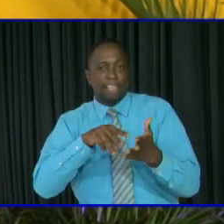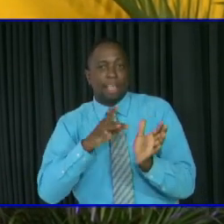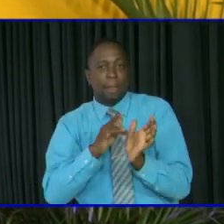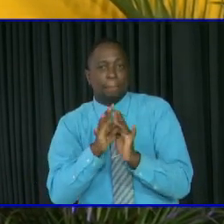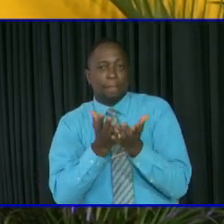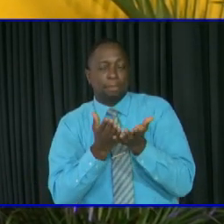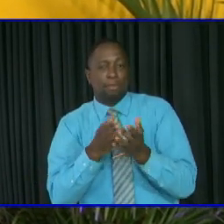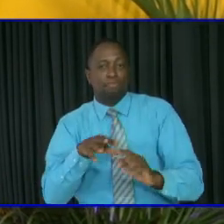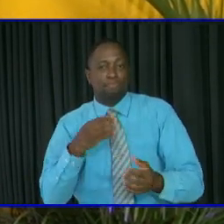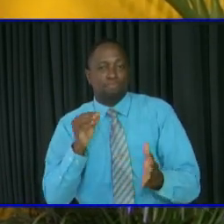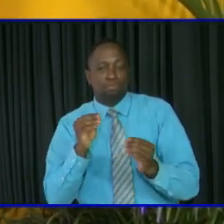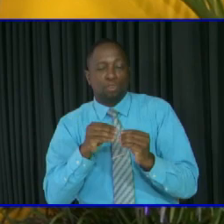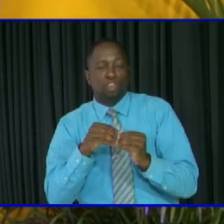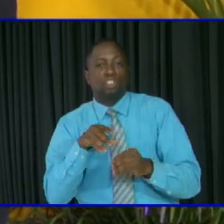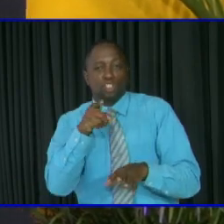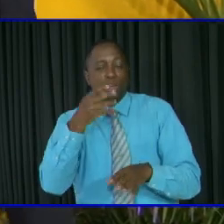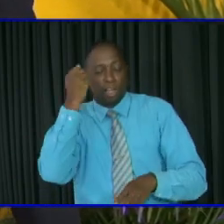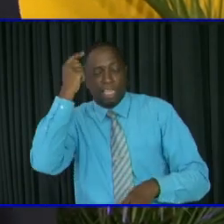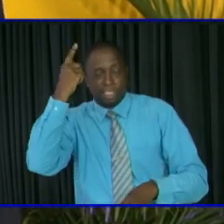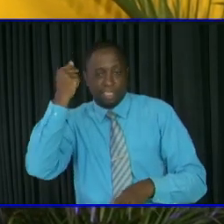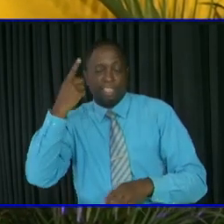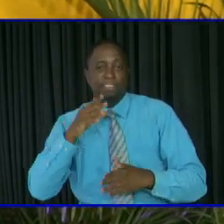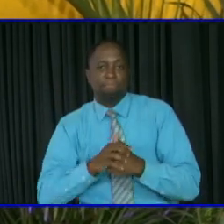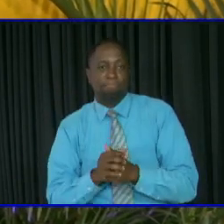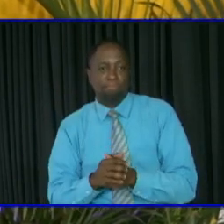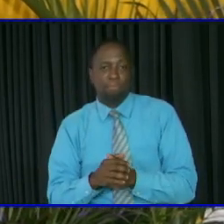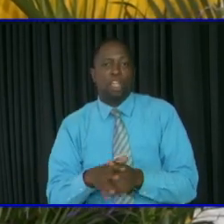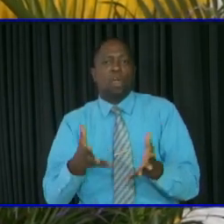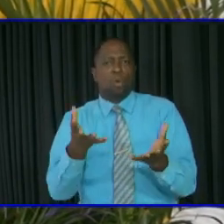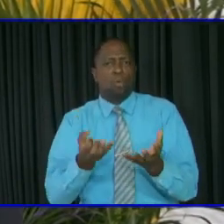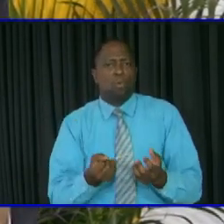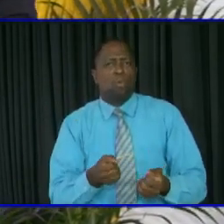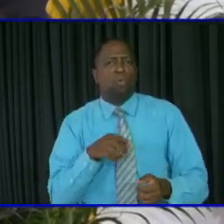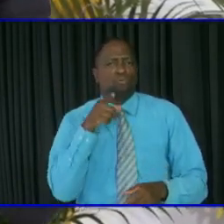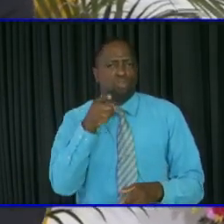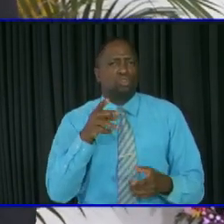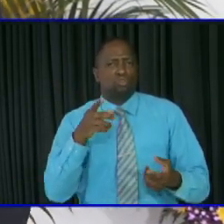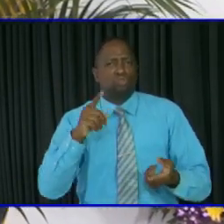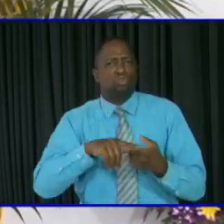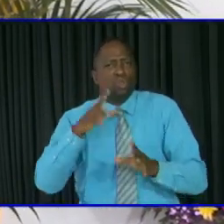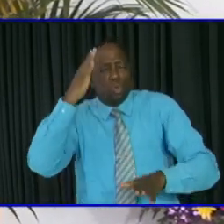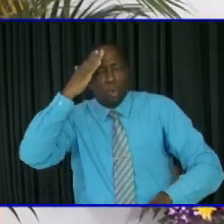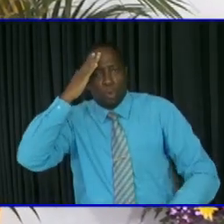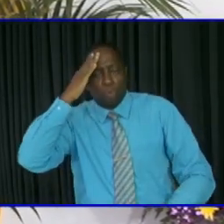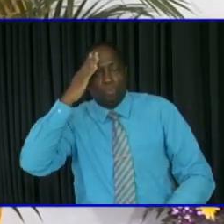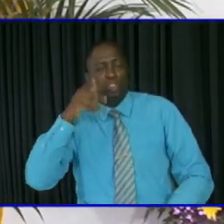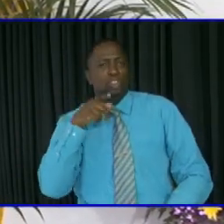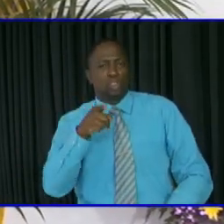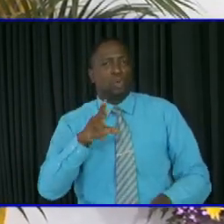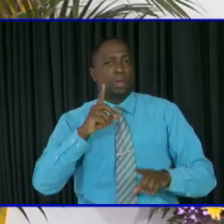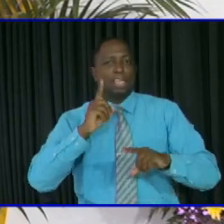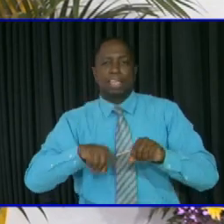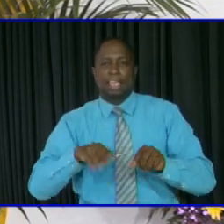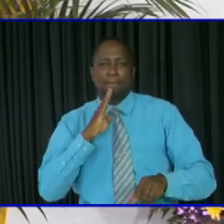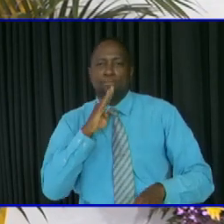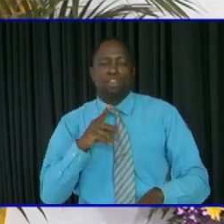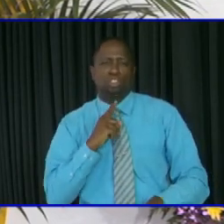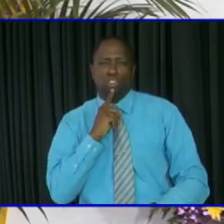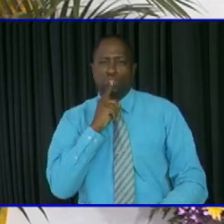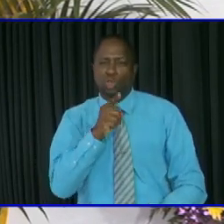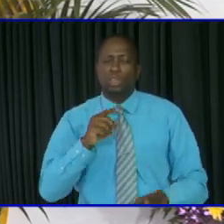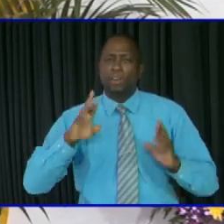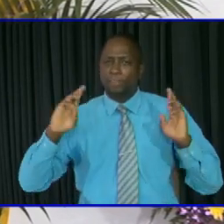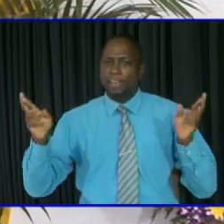you, my brother, I want you, my sister, to know that you cannot be truly ready until you